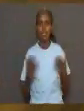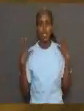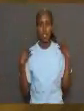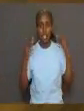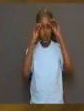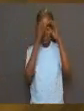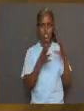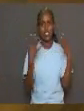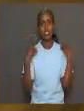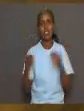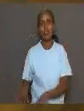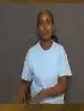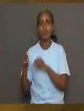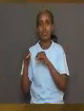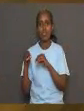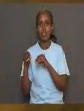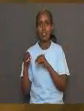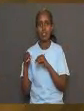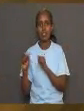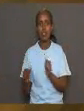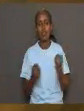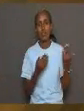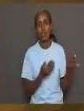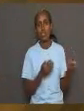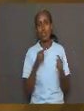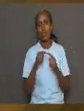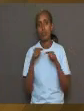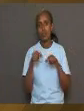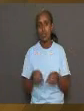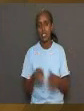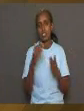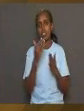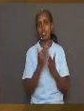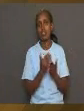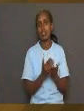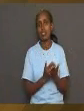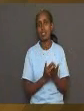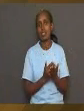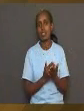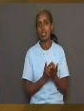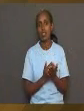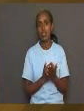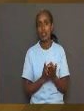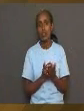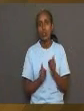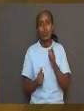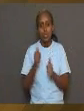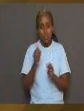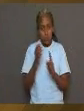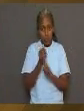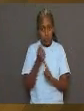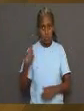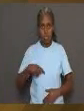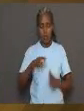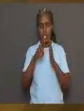Hello, teacher. Hello, students. Welcome to today's lesson, which continues our